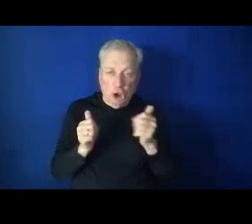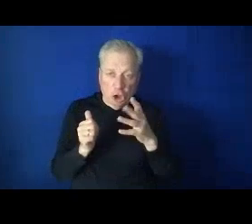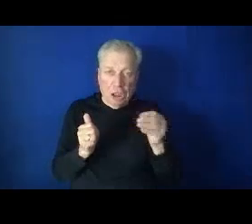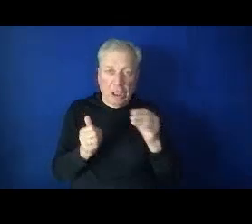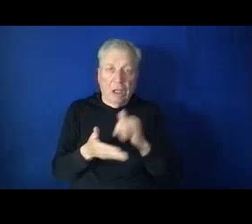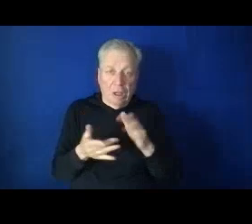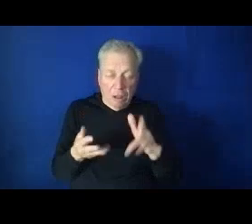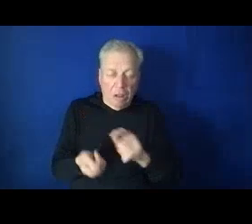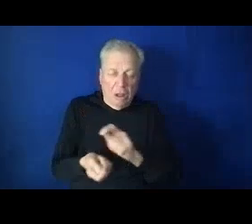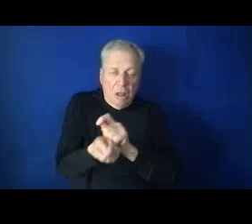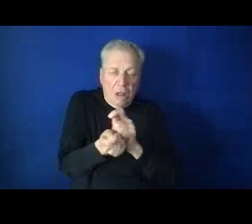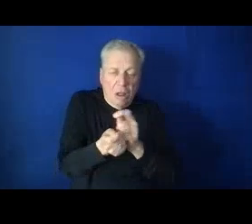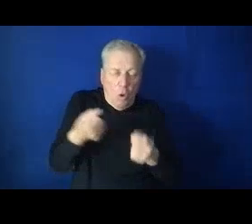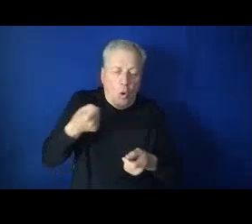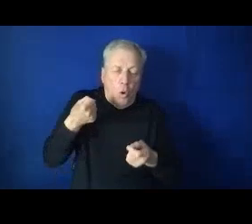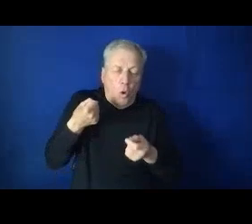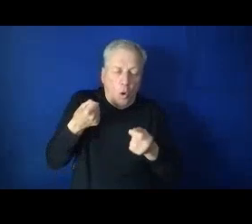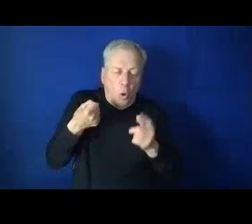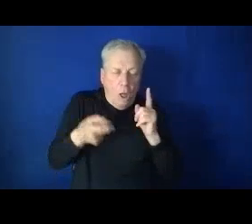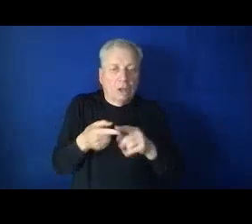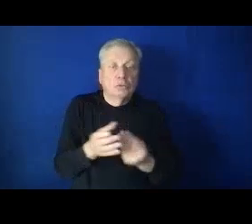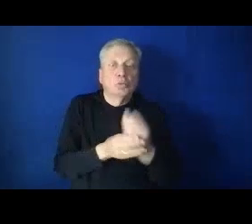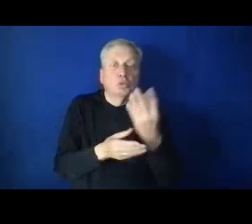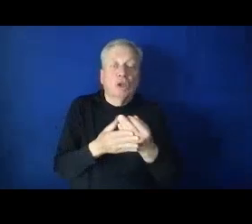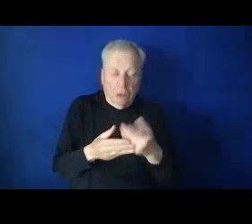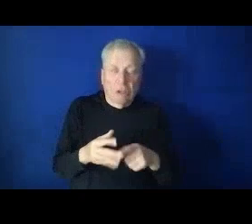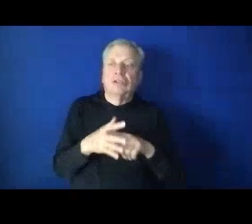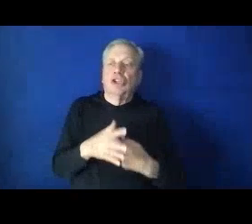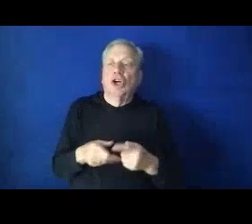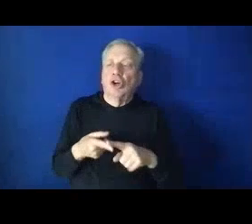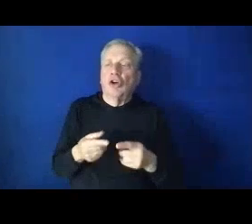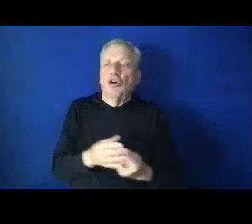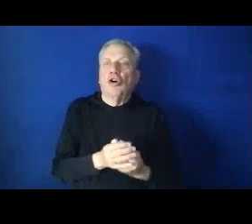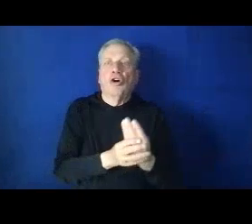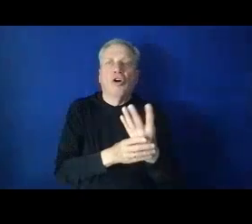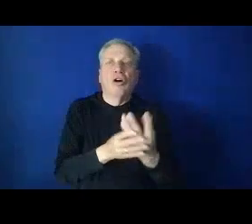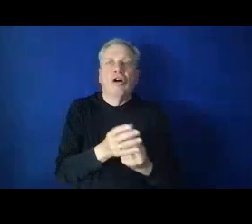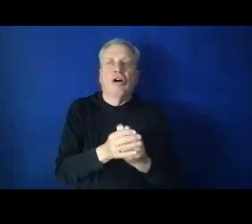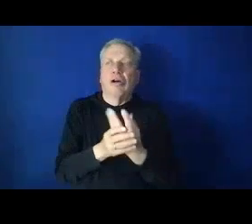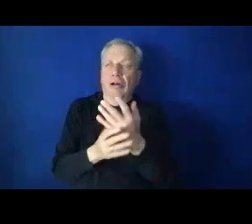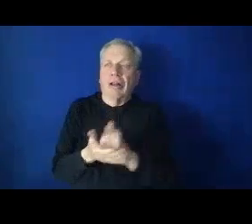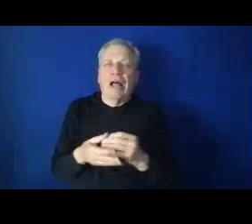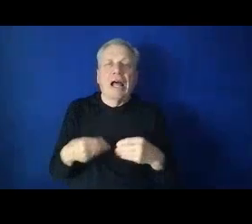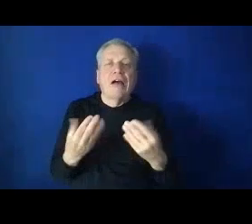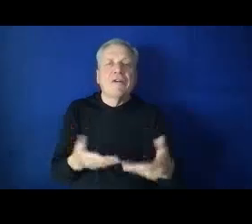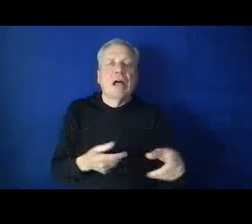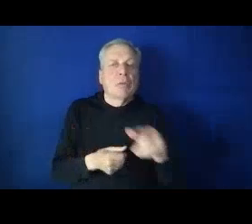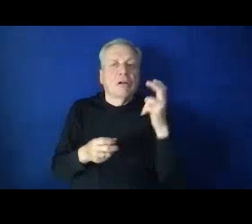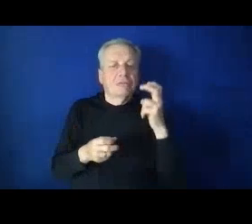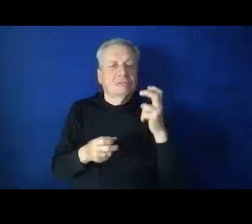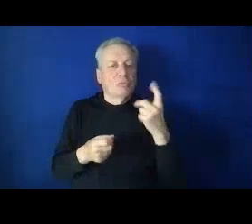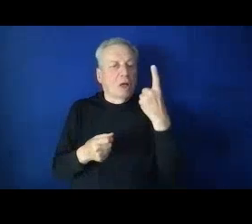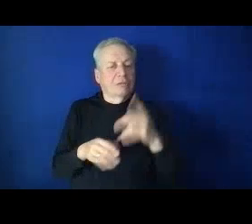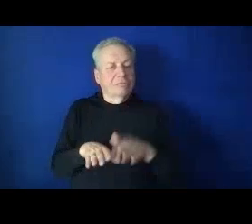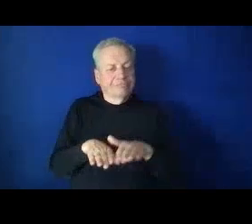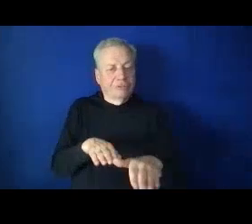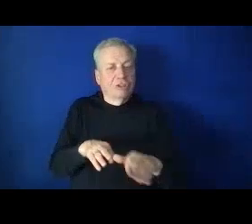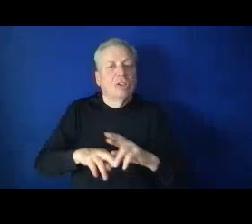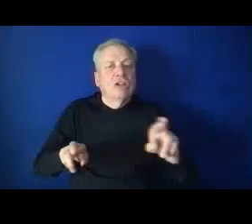over until spring, and all of a sudden they start growing, which gives them a leg up on